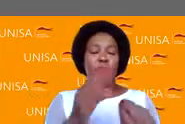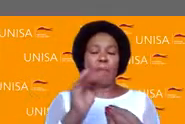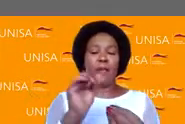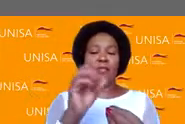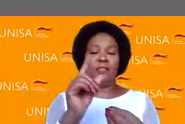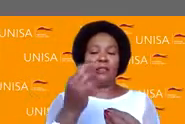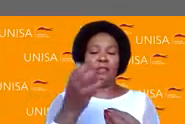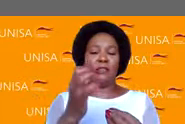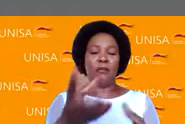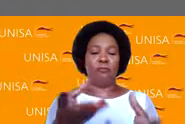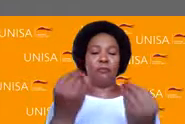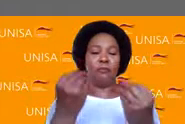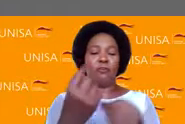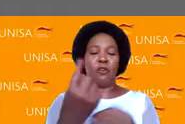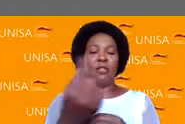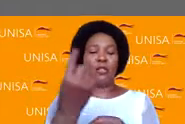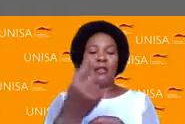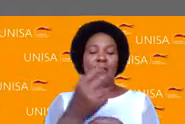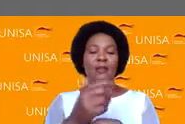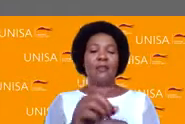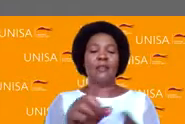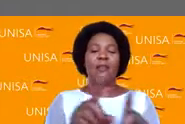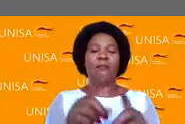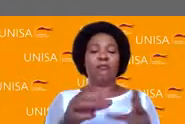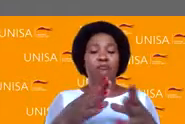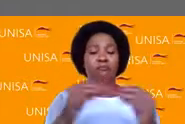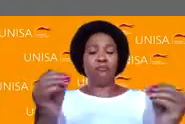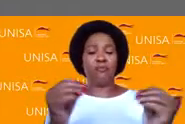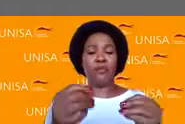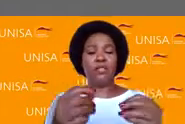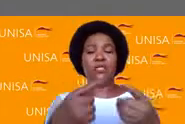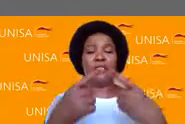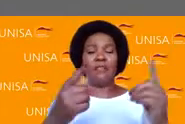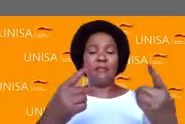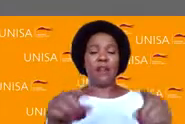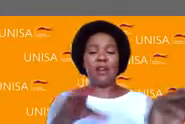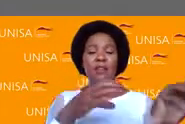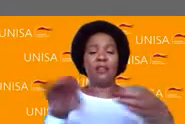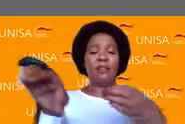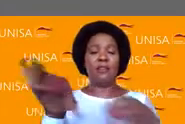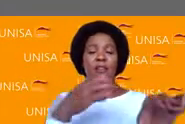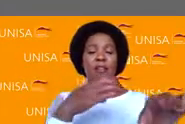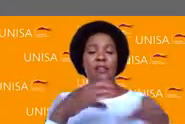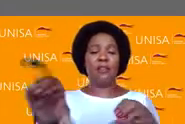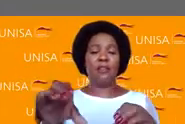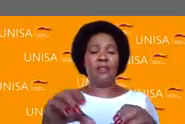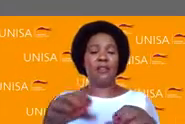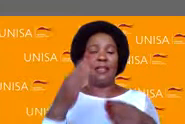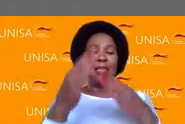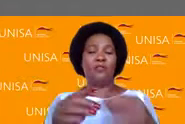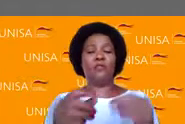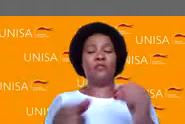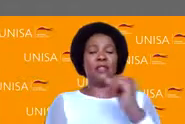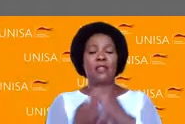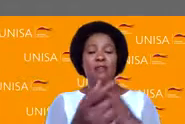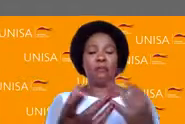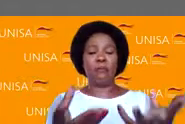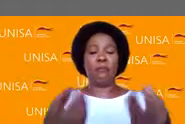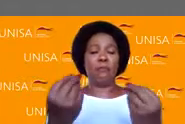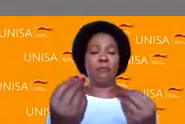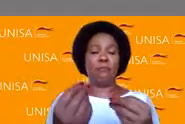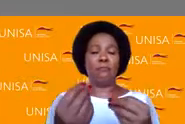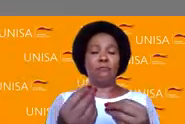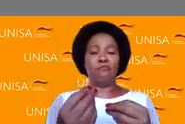And then as you earn them by completing different activities, you'll usually have one at the end of the session as well, where you got the top